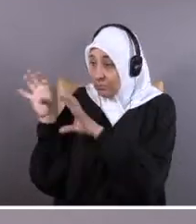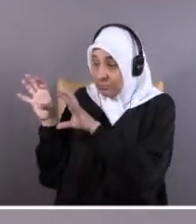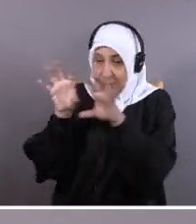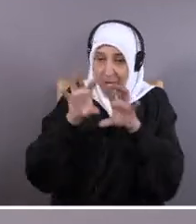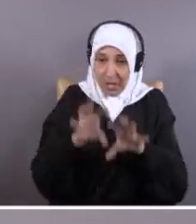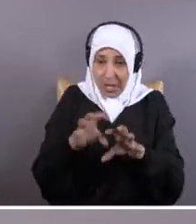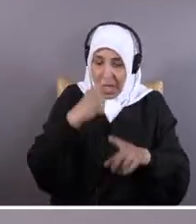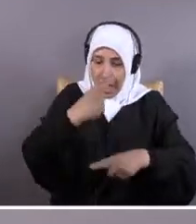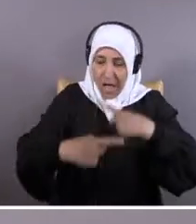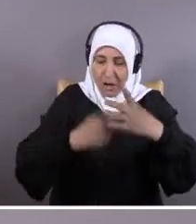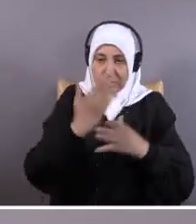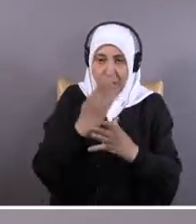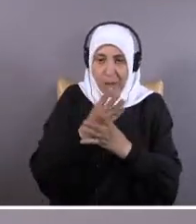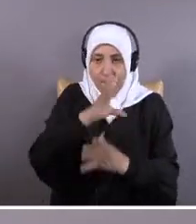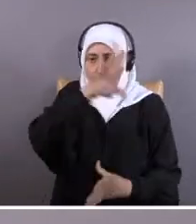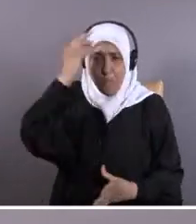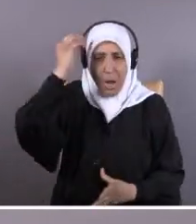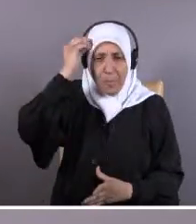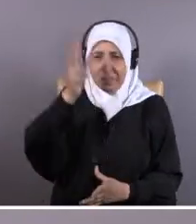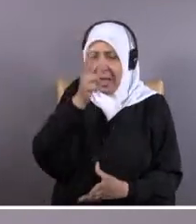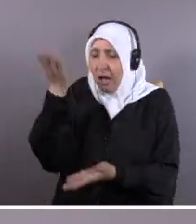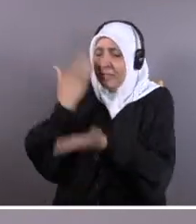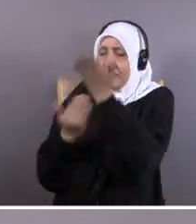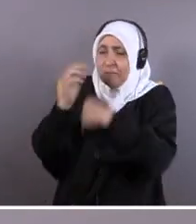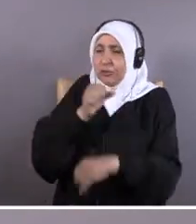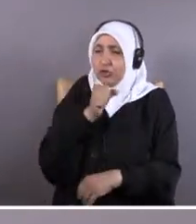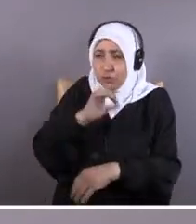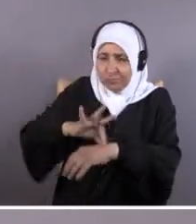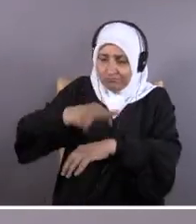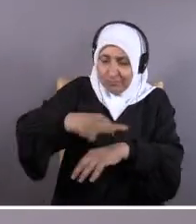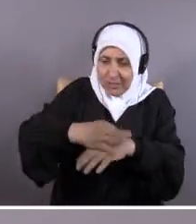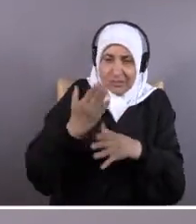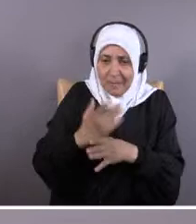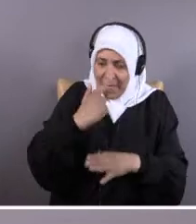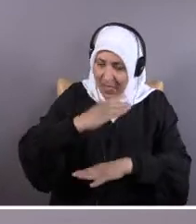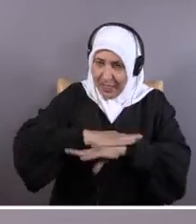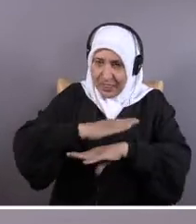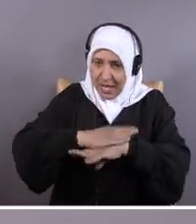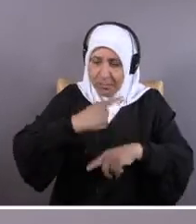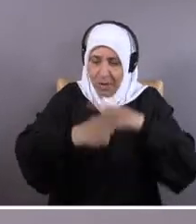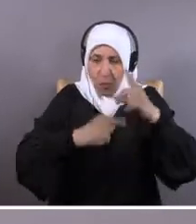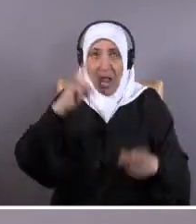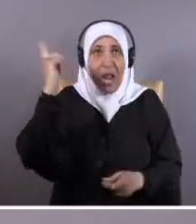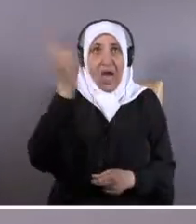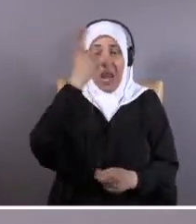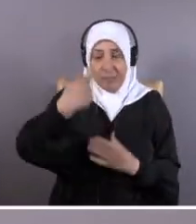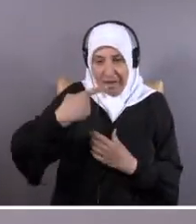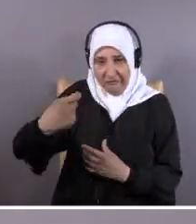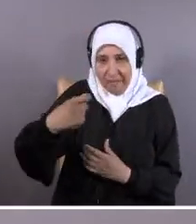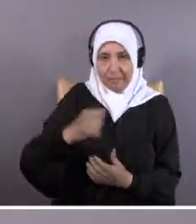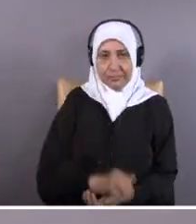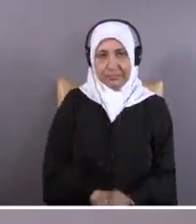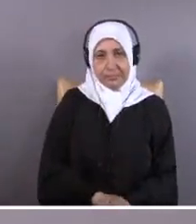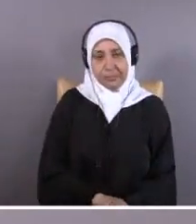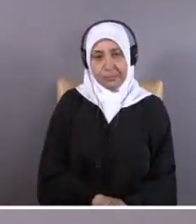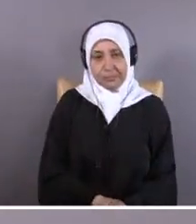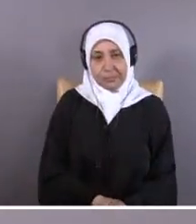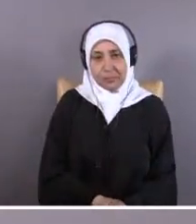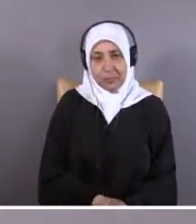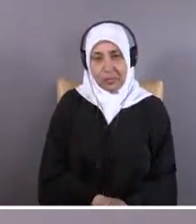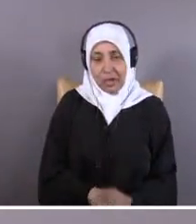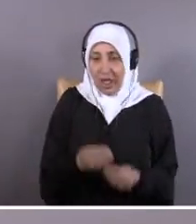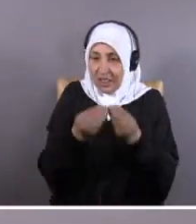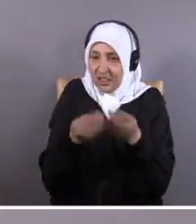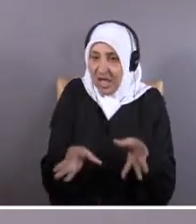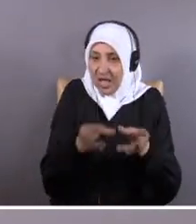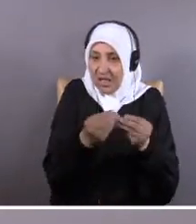understanding and respect of our natural world. The loss and erosion of indigenous communities'